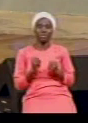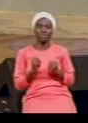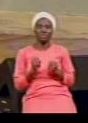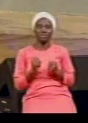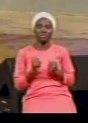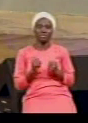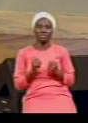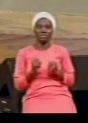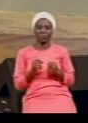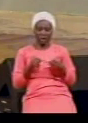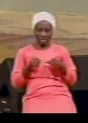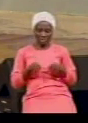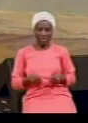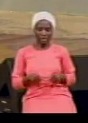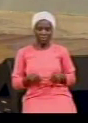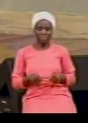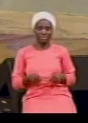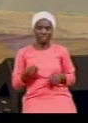abides,